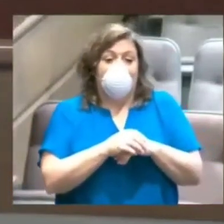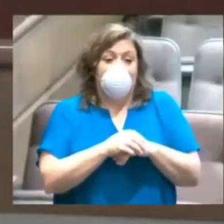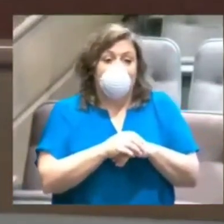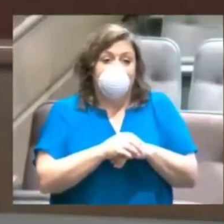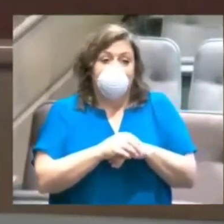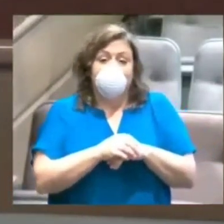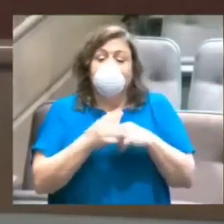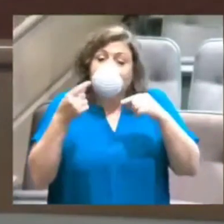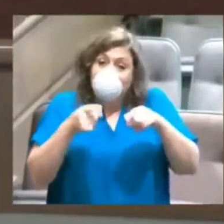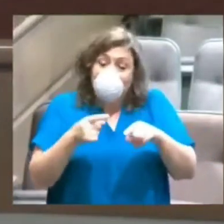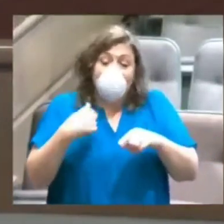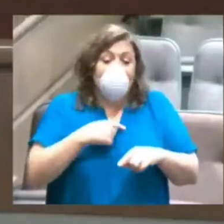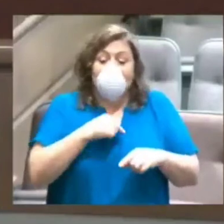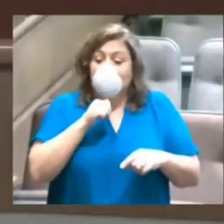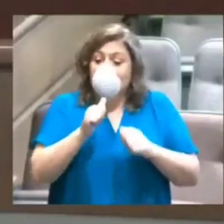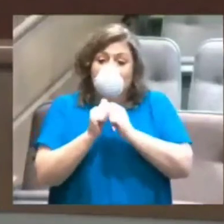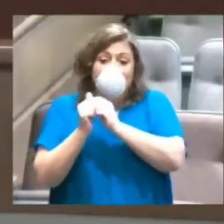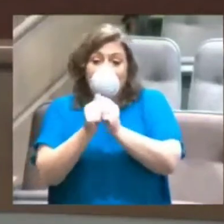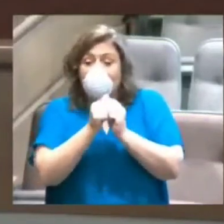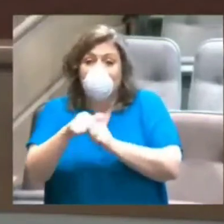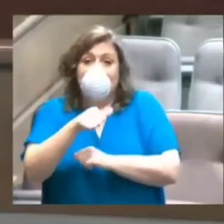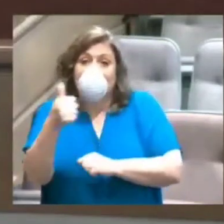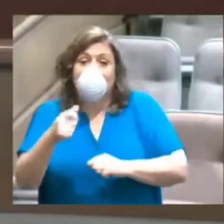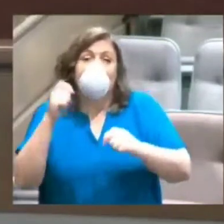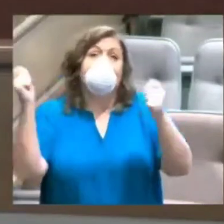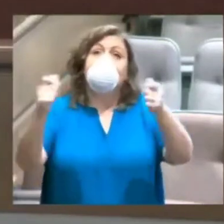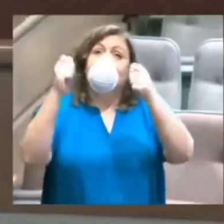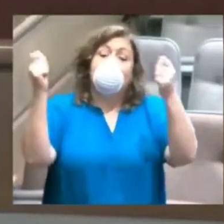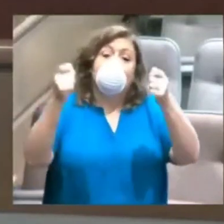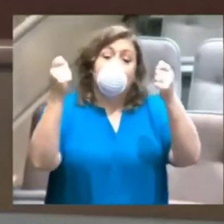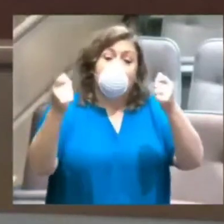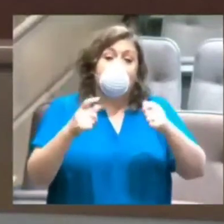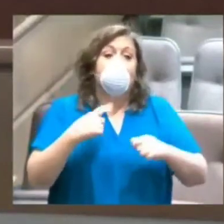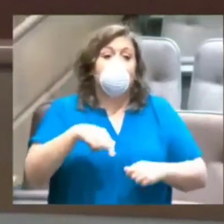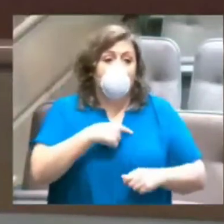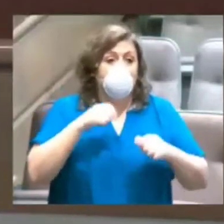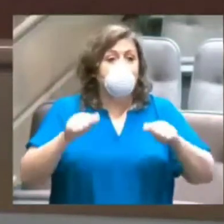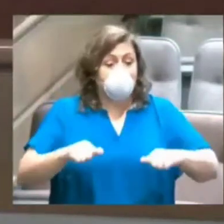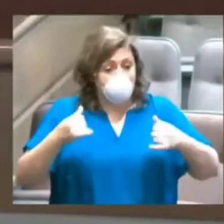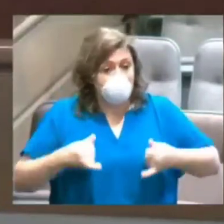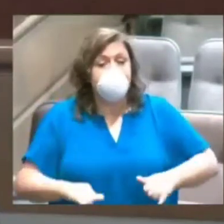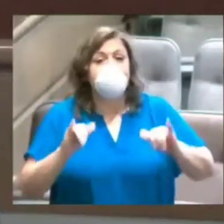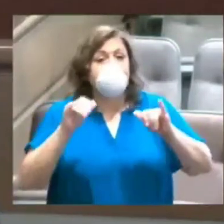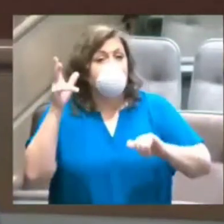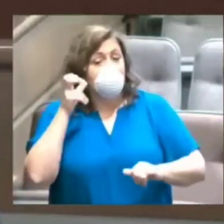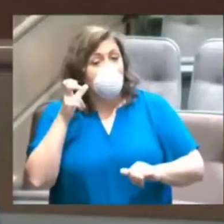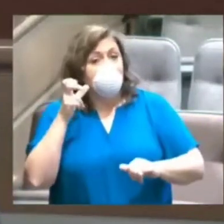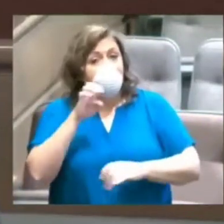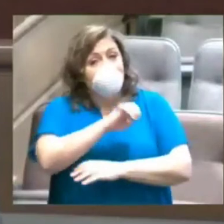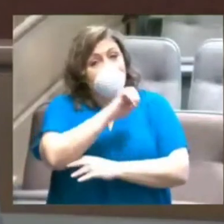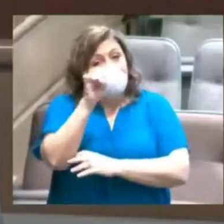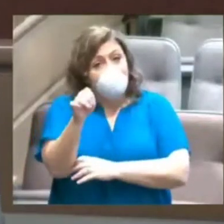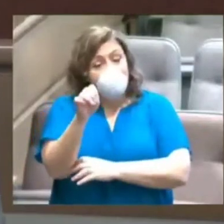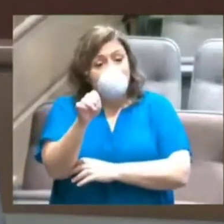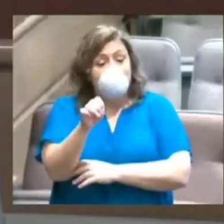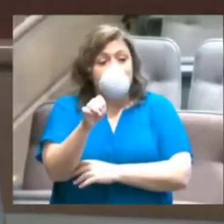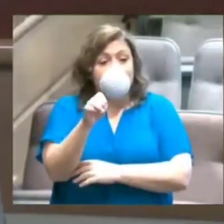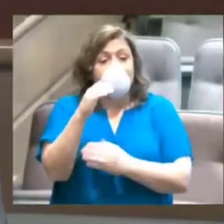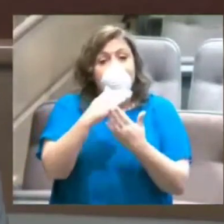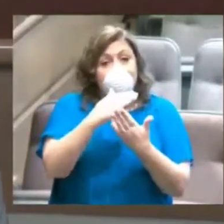not join with others in joyous praise, we can still hear the Easter message, a story of